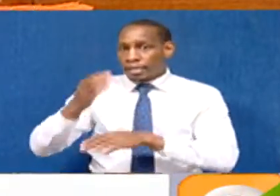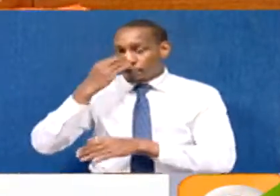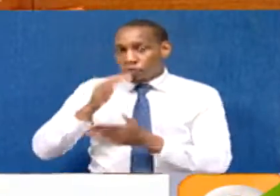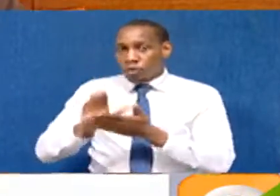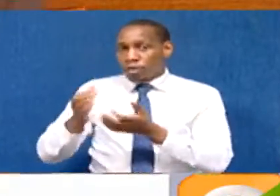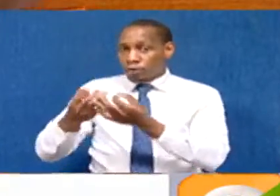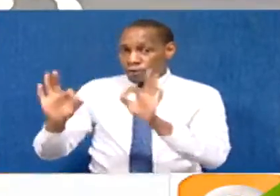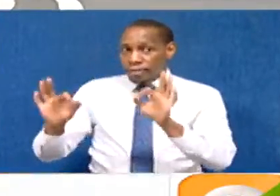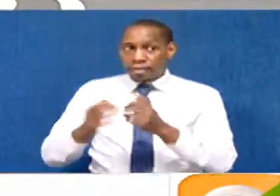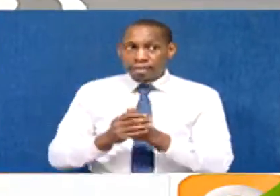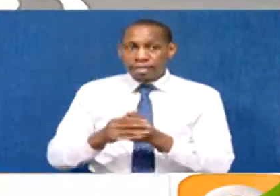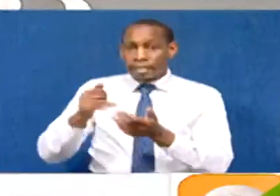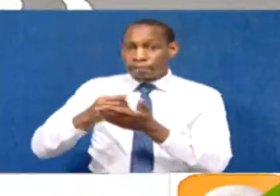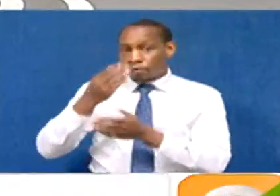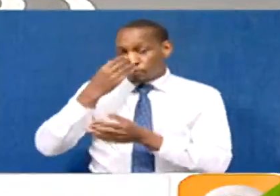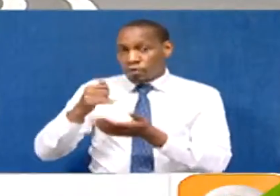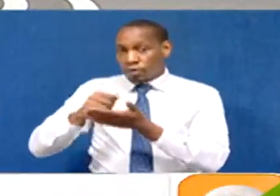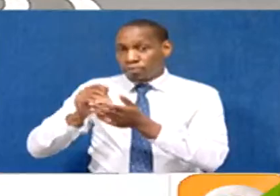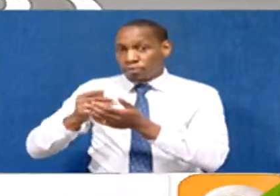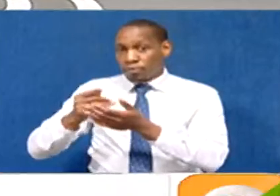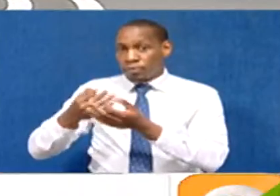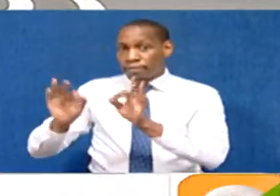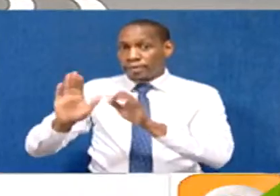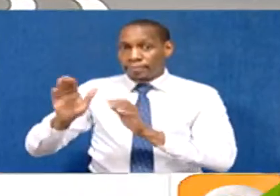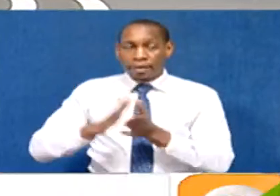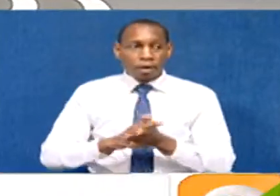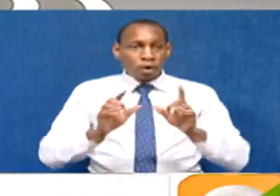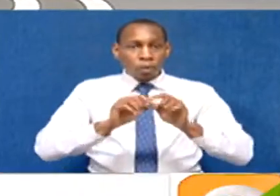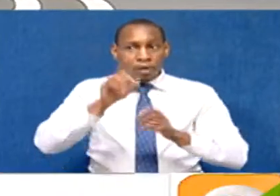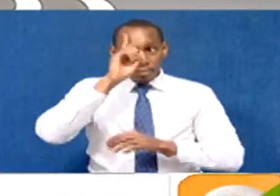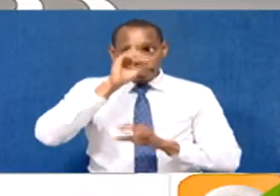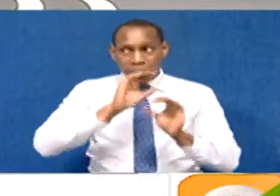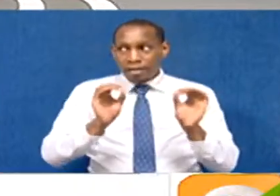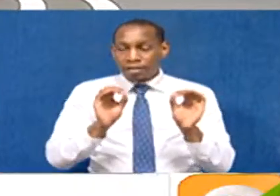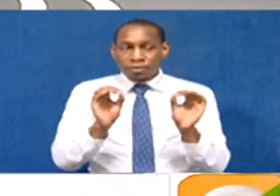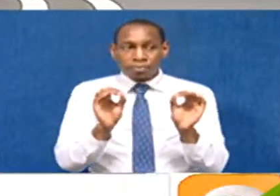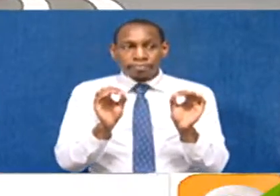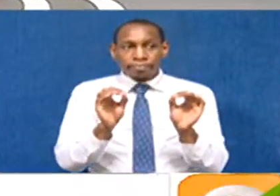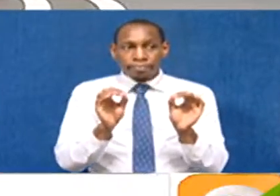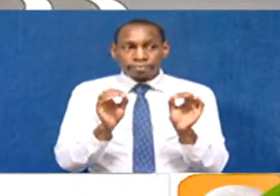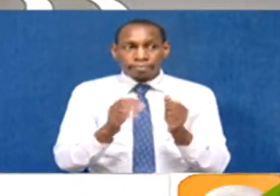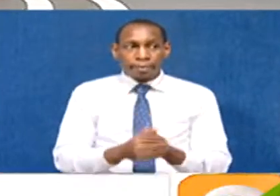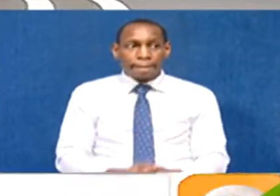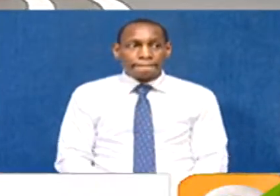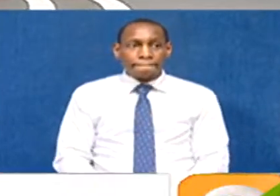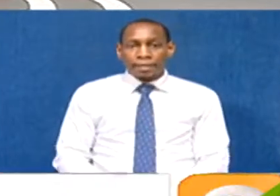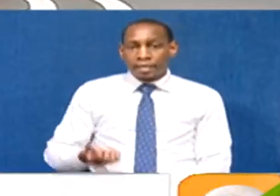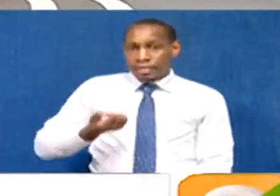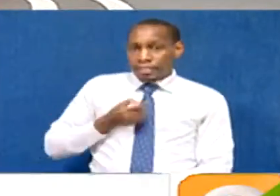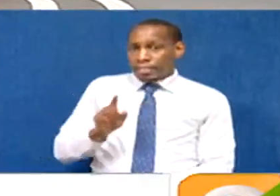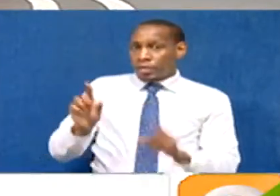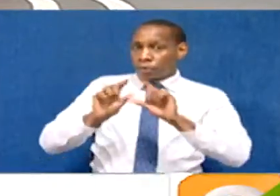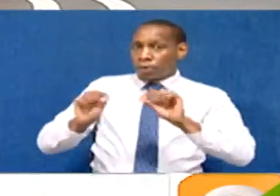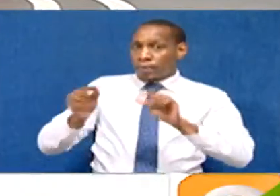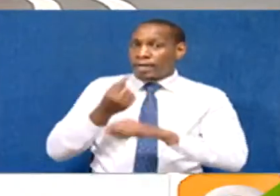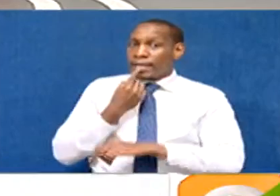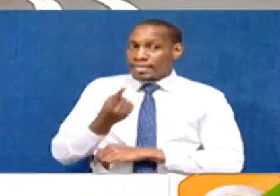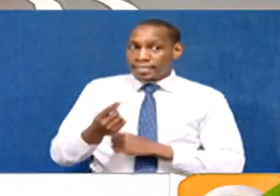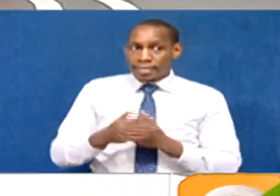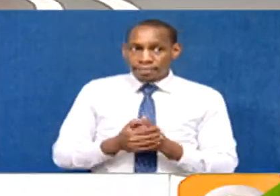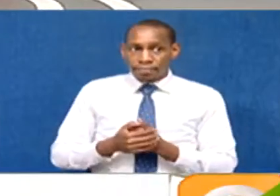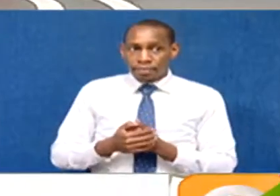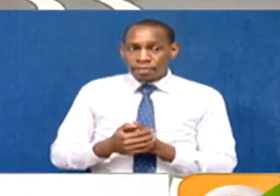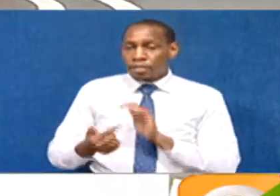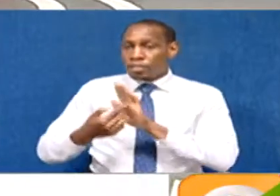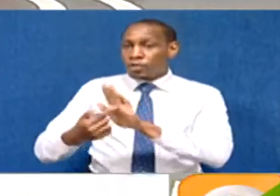that? Come on. That's an allegation. But Jeff, it's not an allegation. Are we just in a gossip place? She said. Give